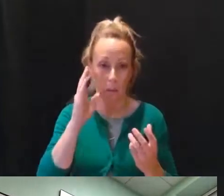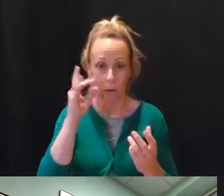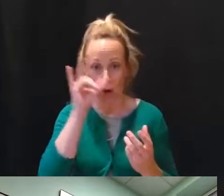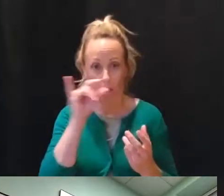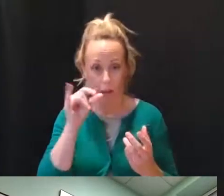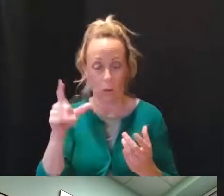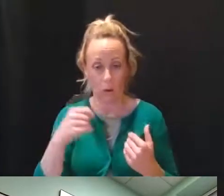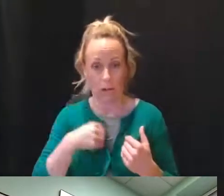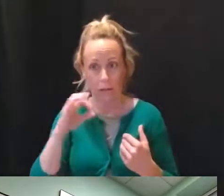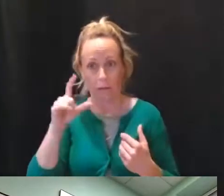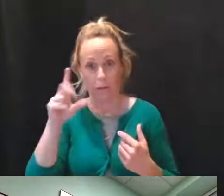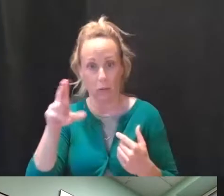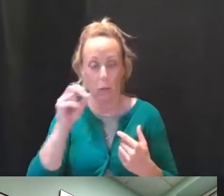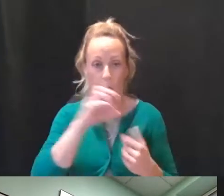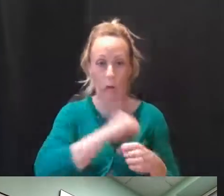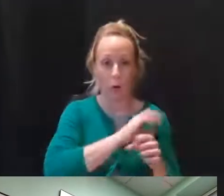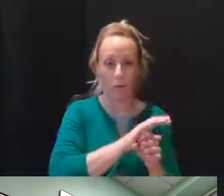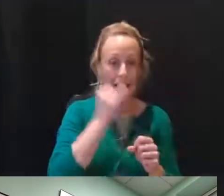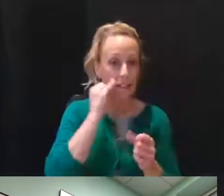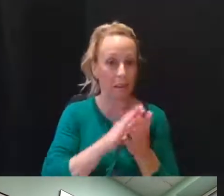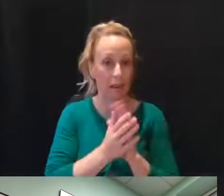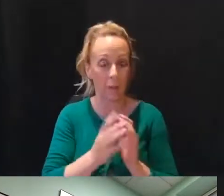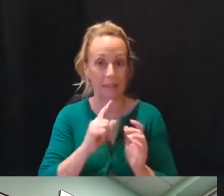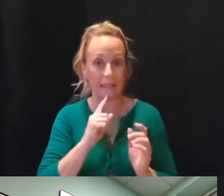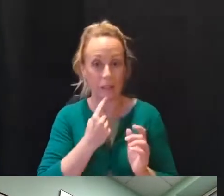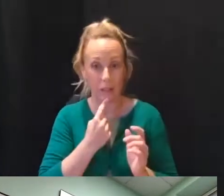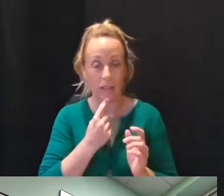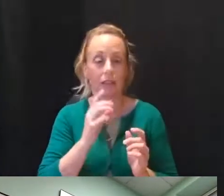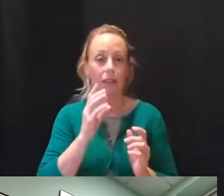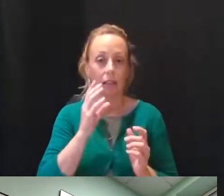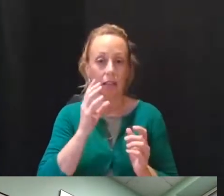If the COVID gets serious, there may be some of the complications,